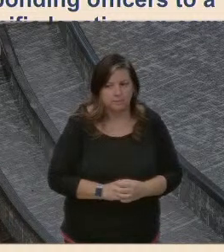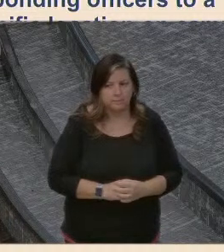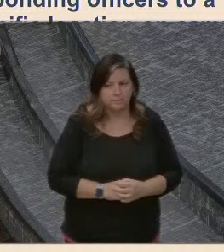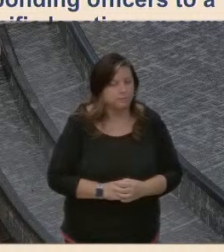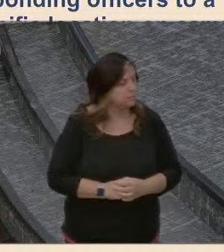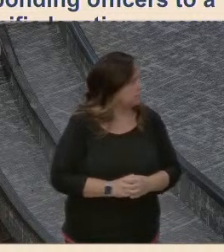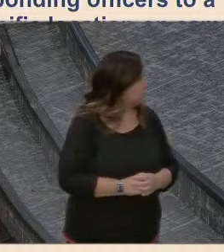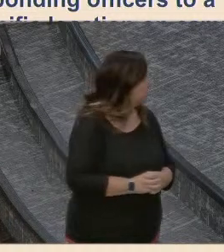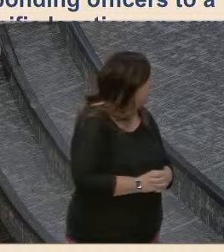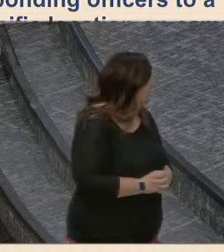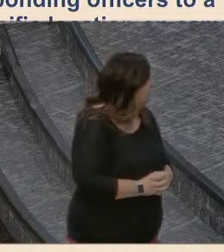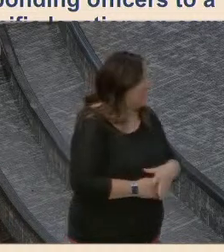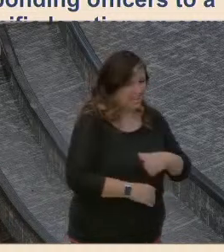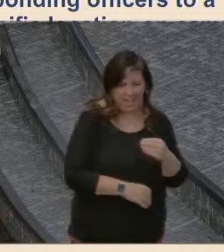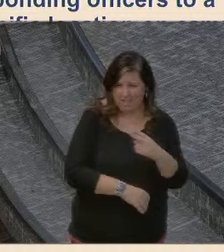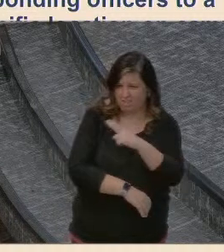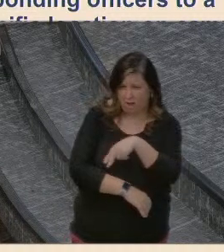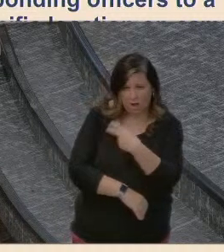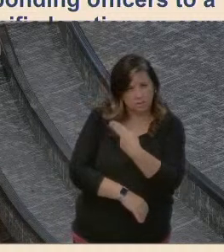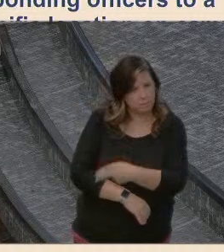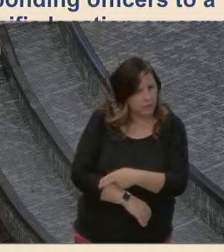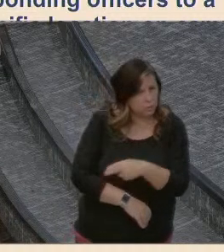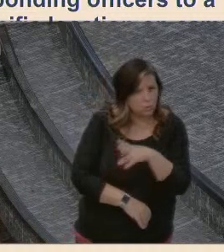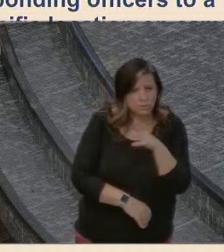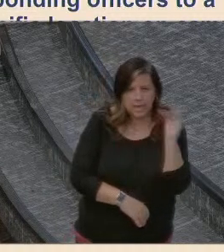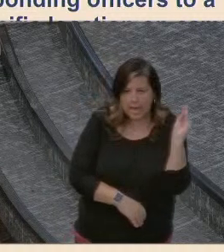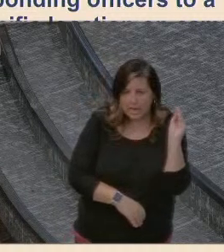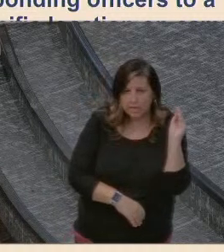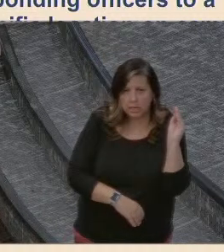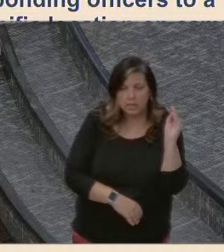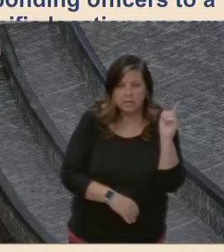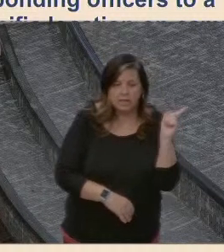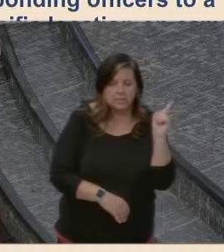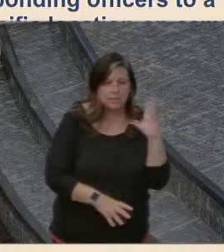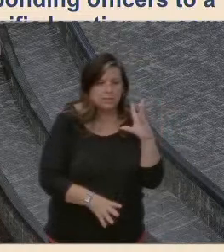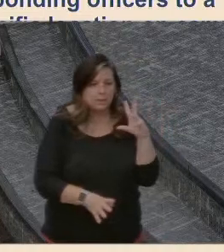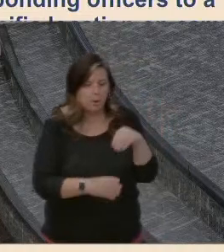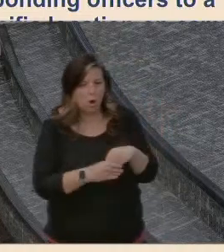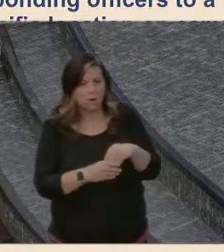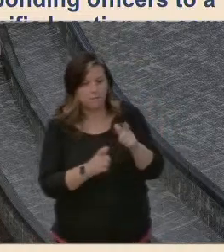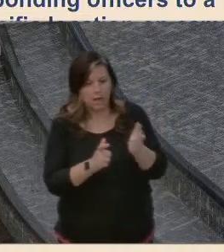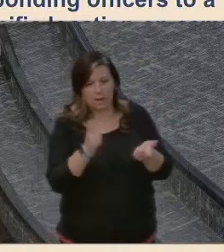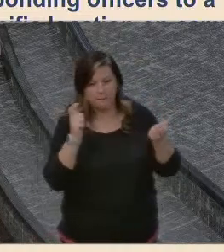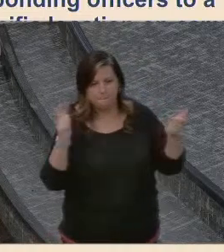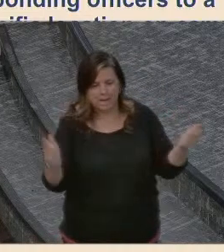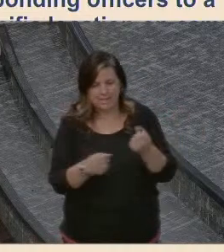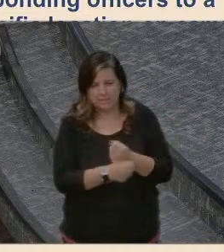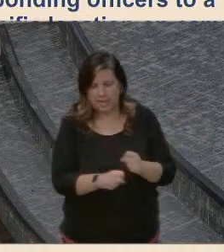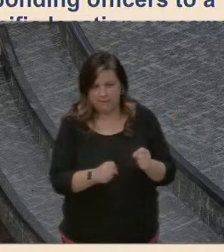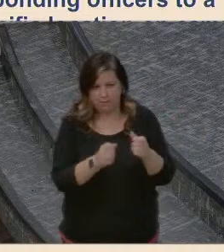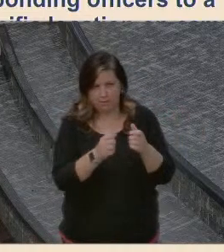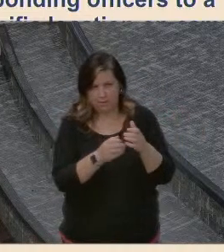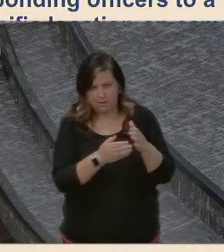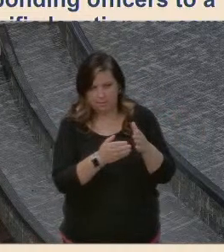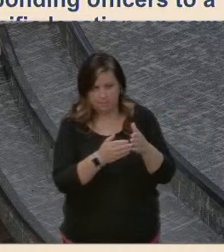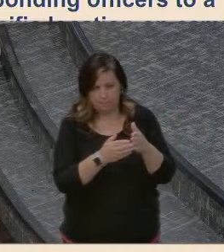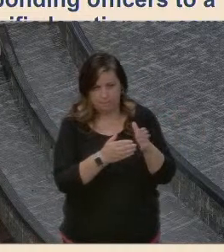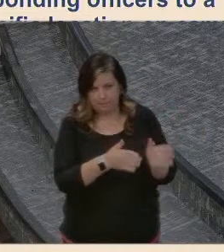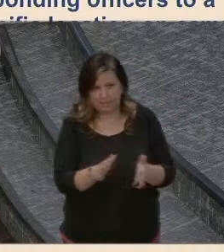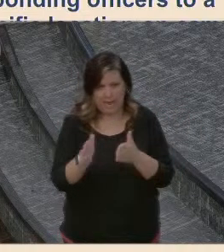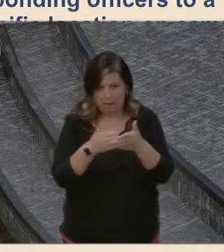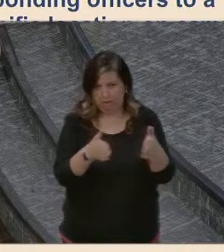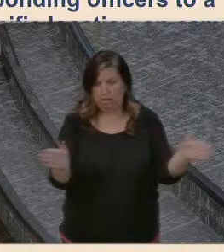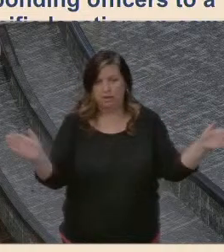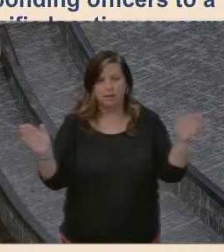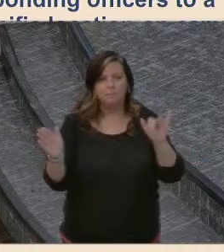And the hospitals, and is this part of a big overall safety plan, is I guess what I'm trying to understand? Because that was